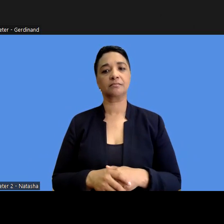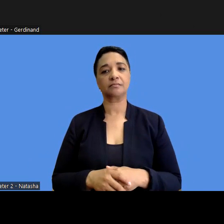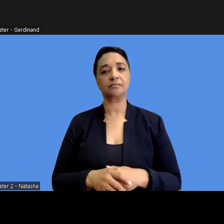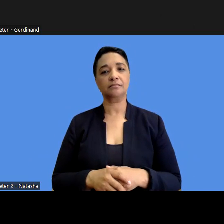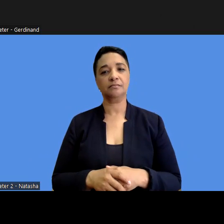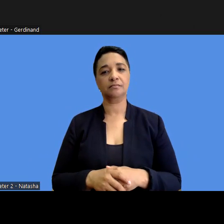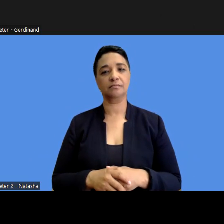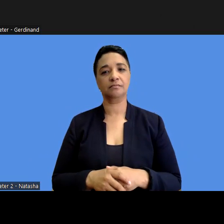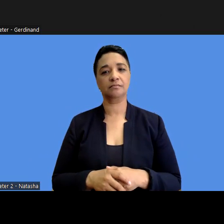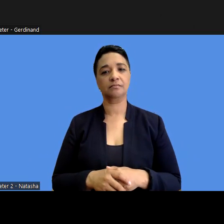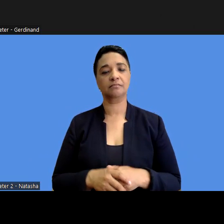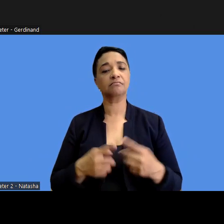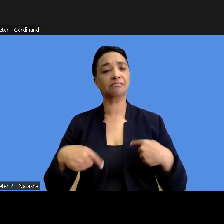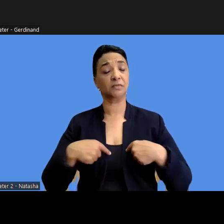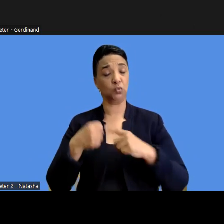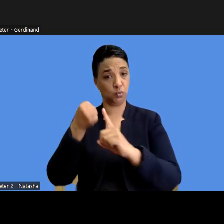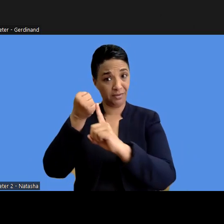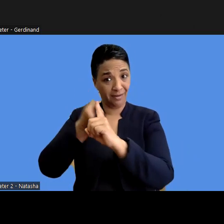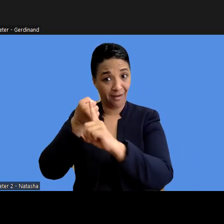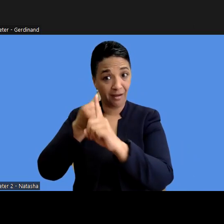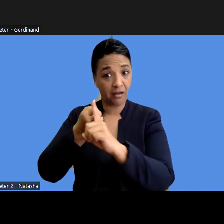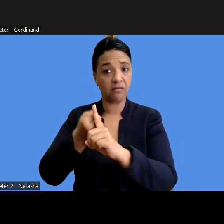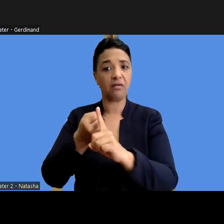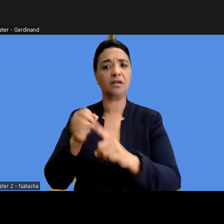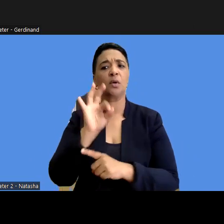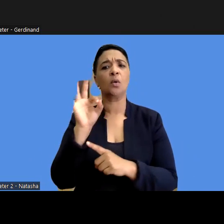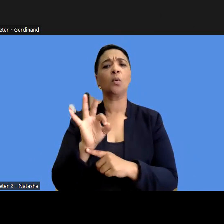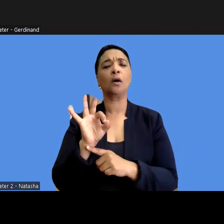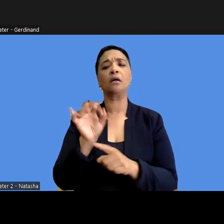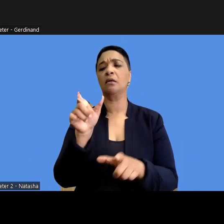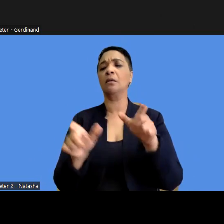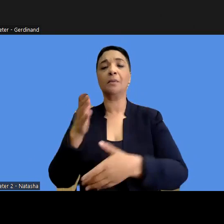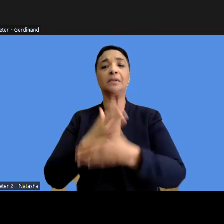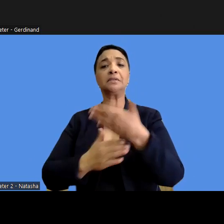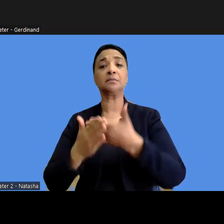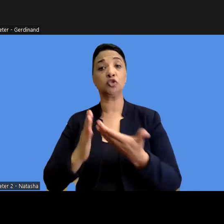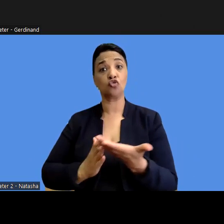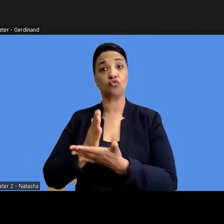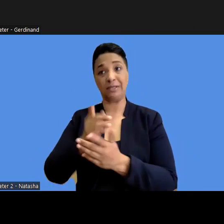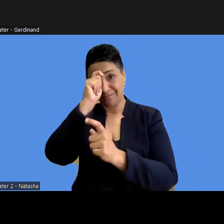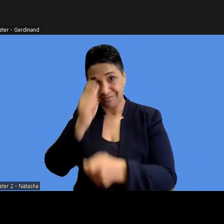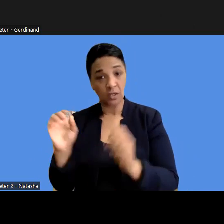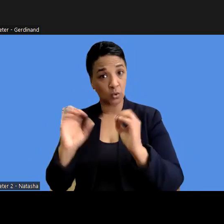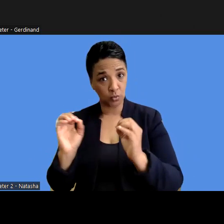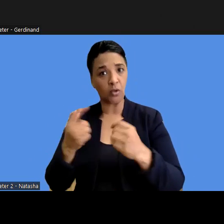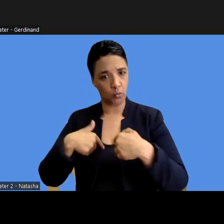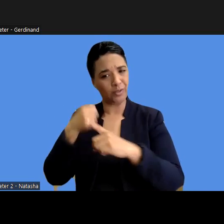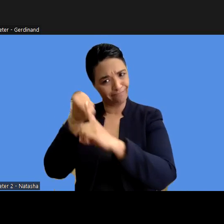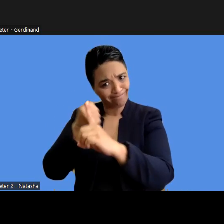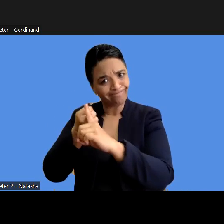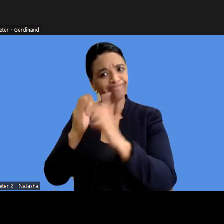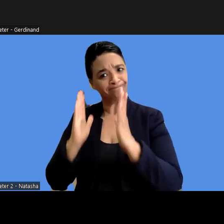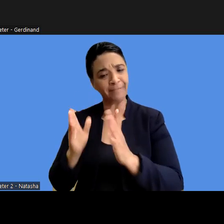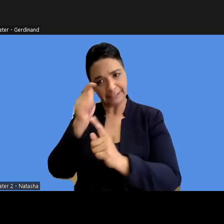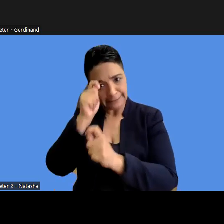initiatives and implementing good practice. Engaging of OPDs in DRG activities